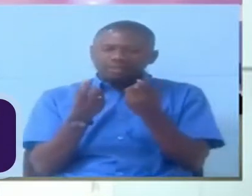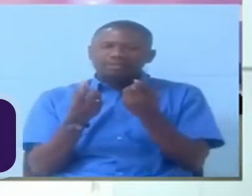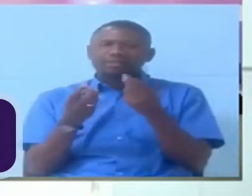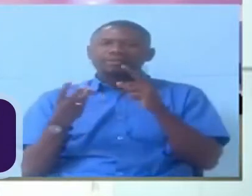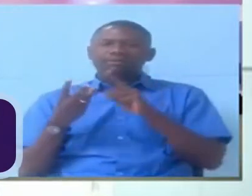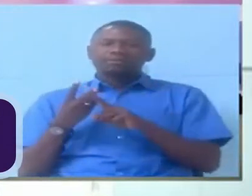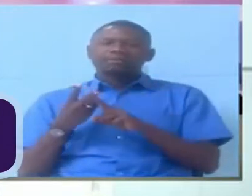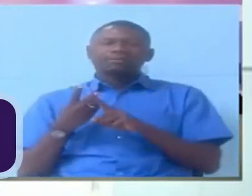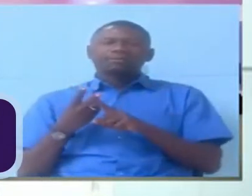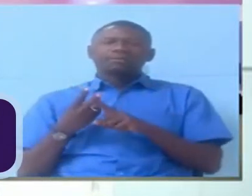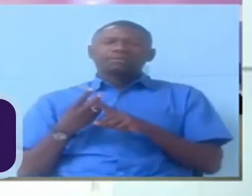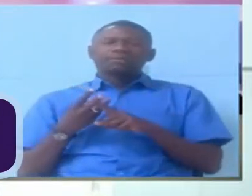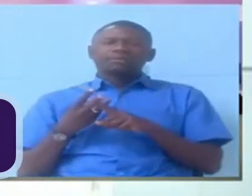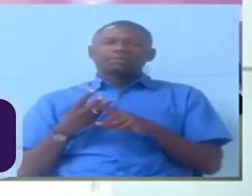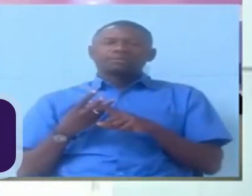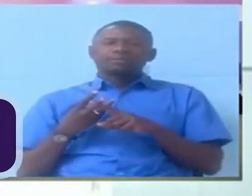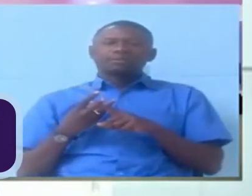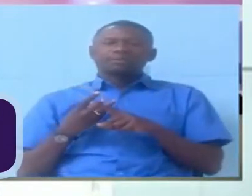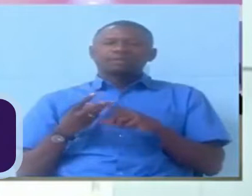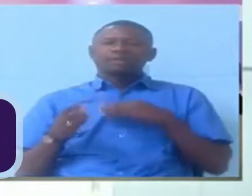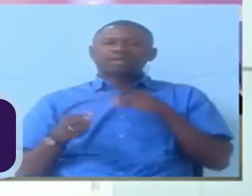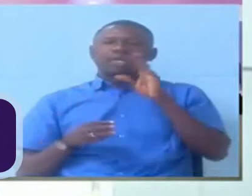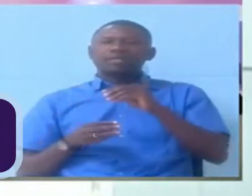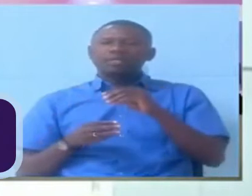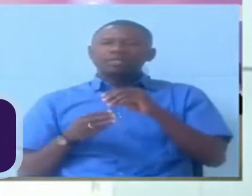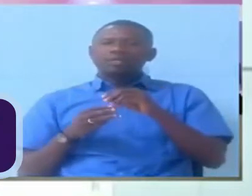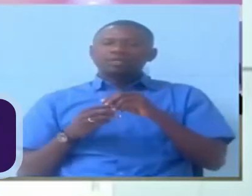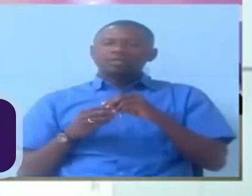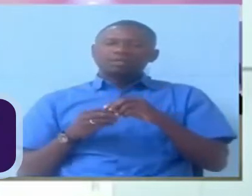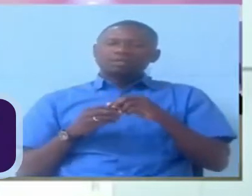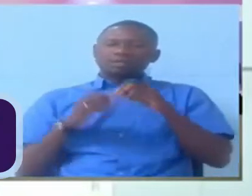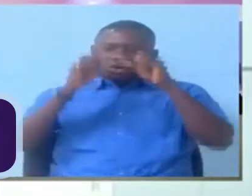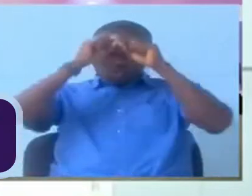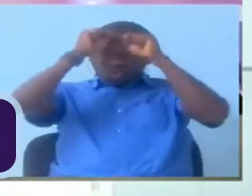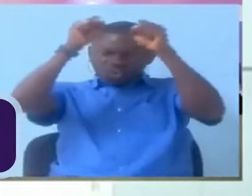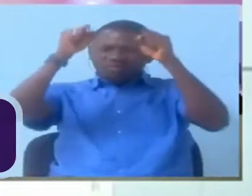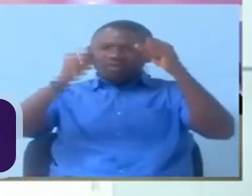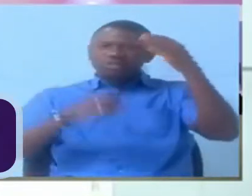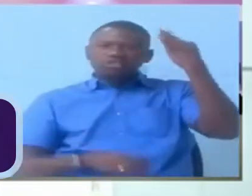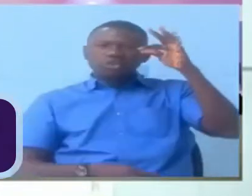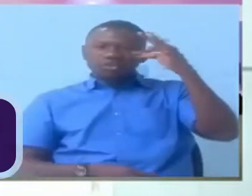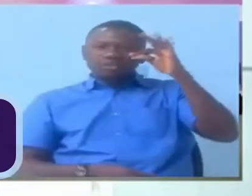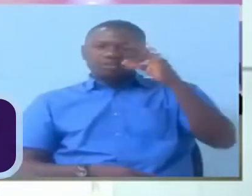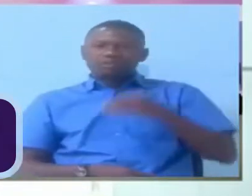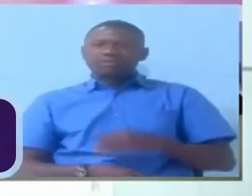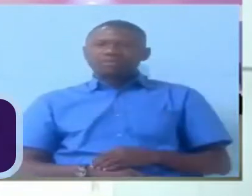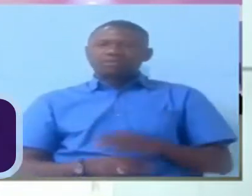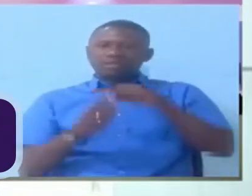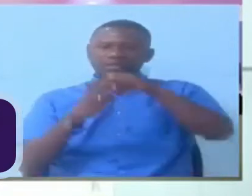iso fanya sani ano by wo koto moneti. Which means I did not proceed to high school.